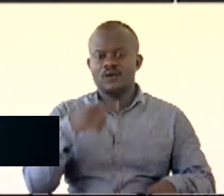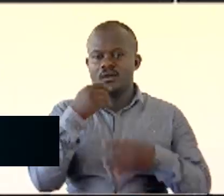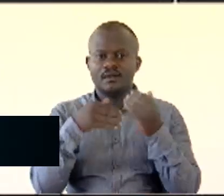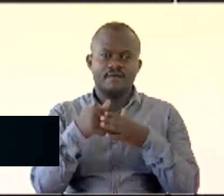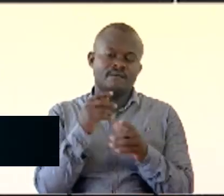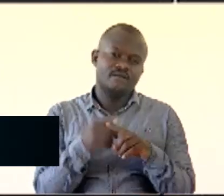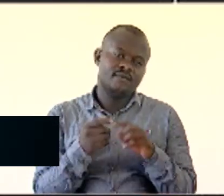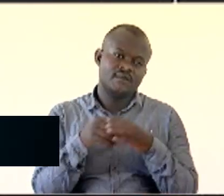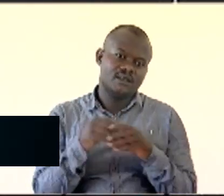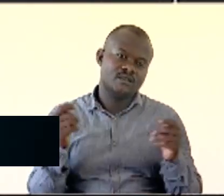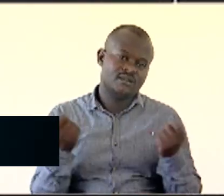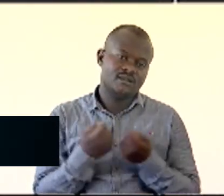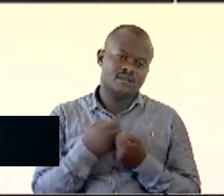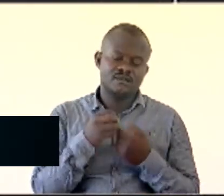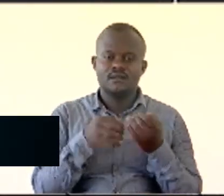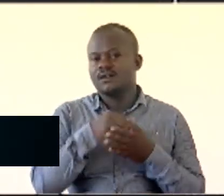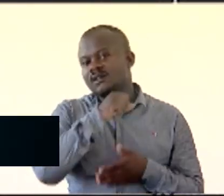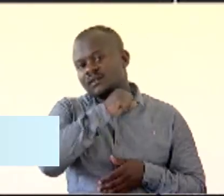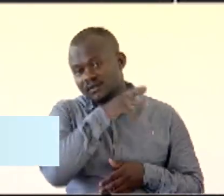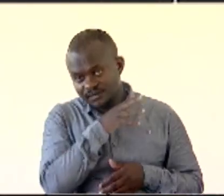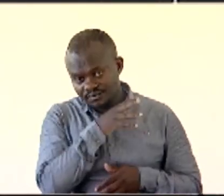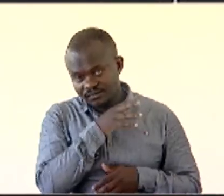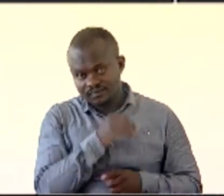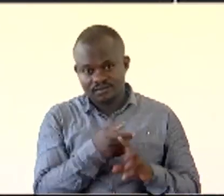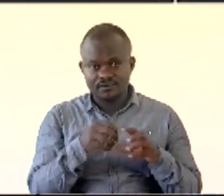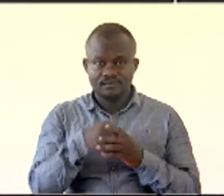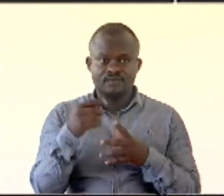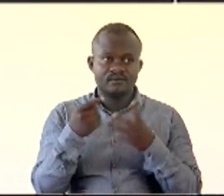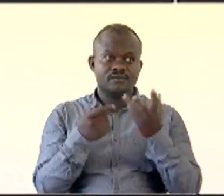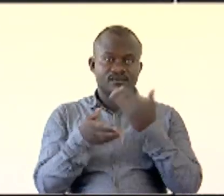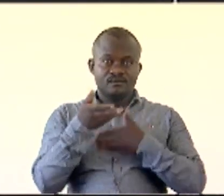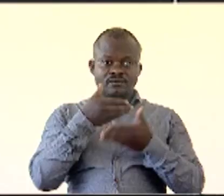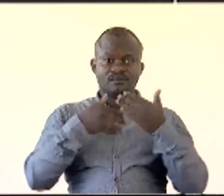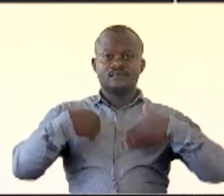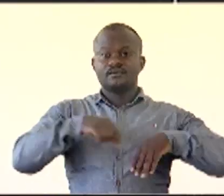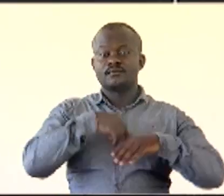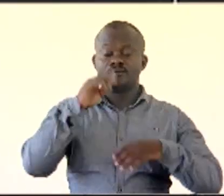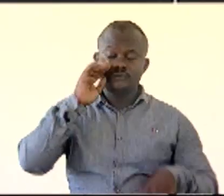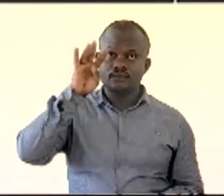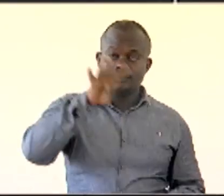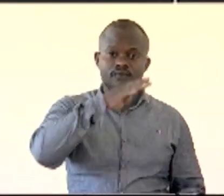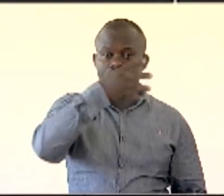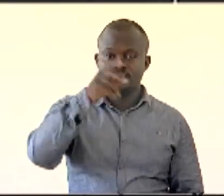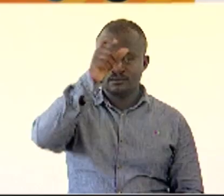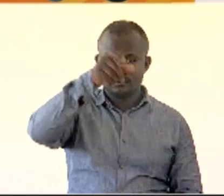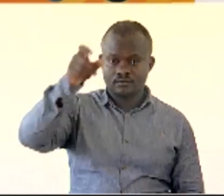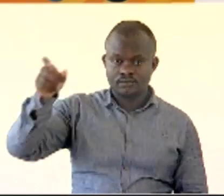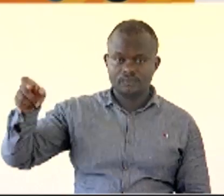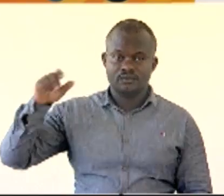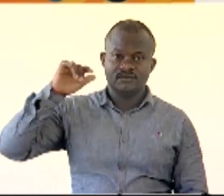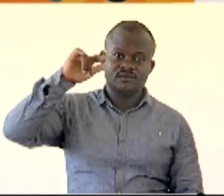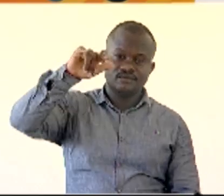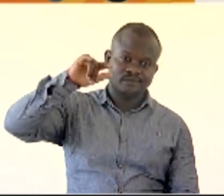different types of pollution. From this diagram, you can see we have what we call